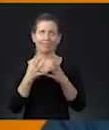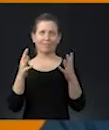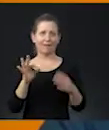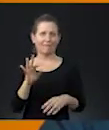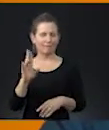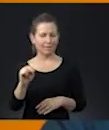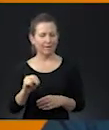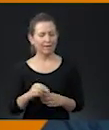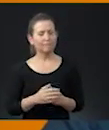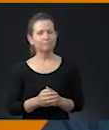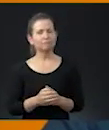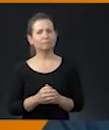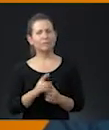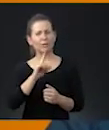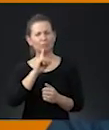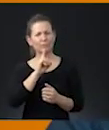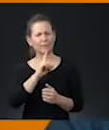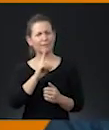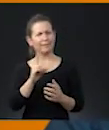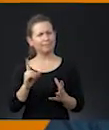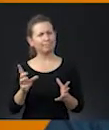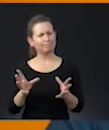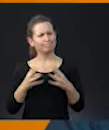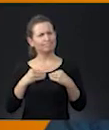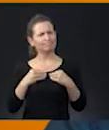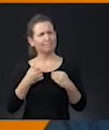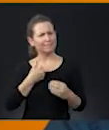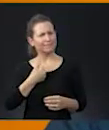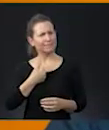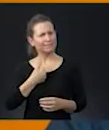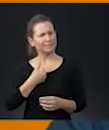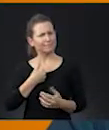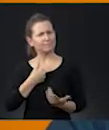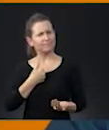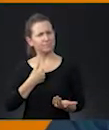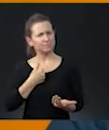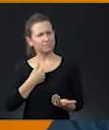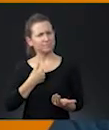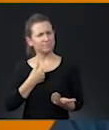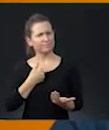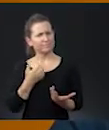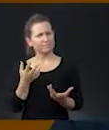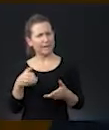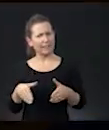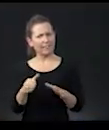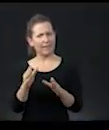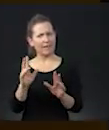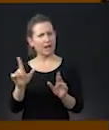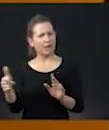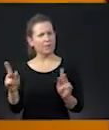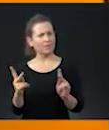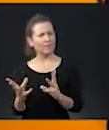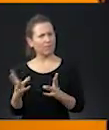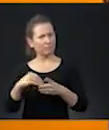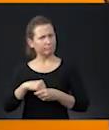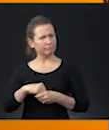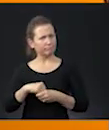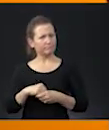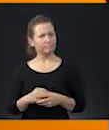always to embrace yourself and everybody else in there.